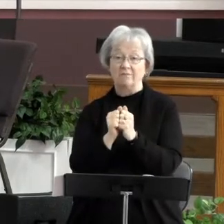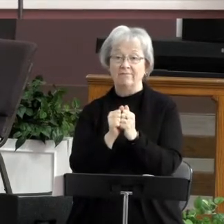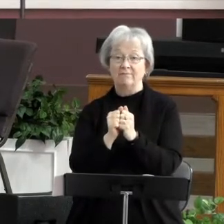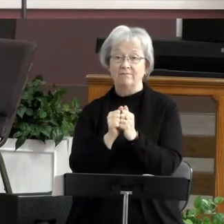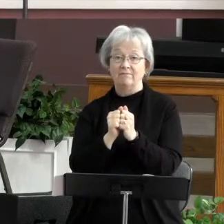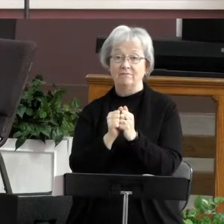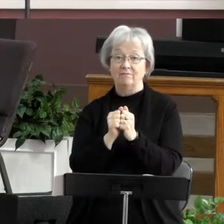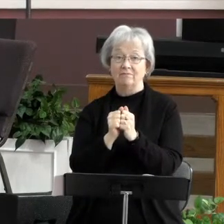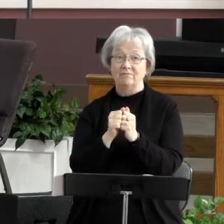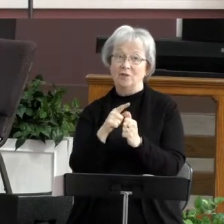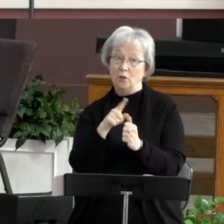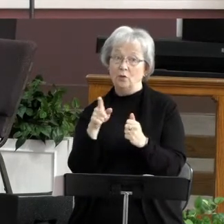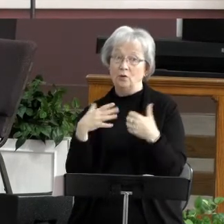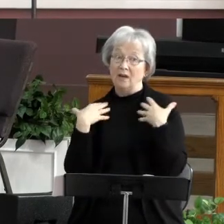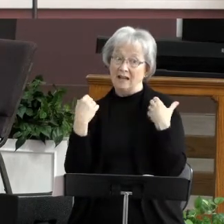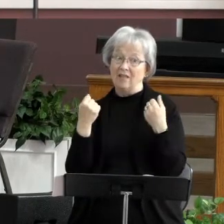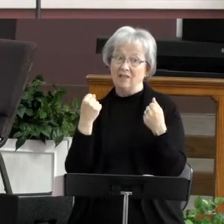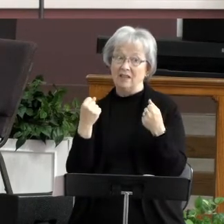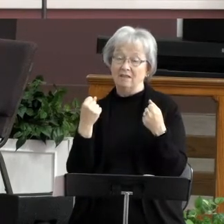You're healthy.